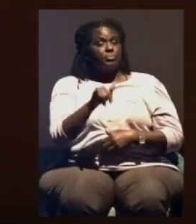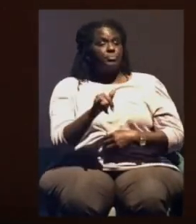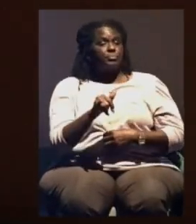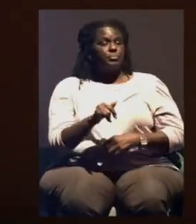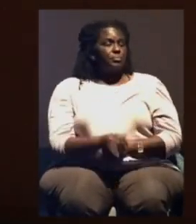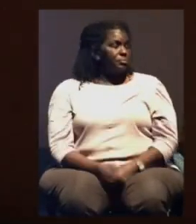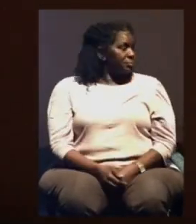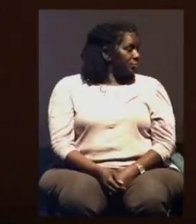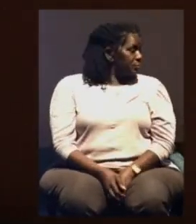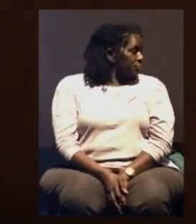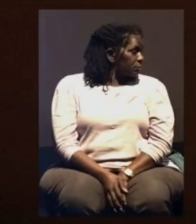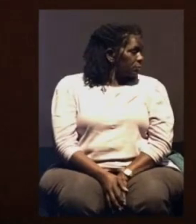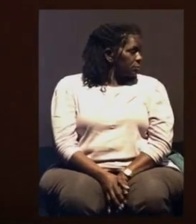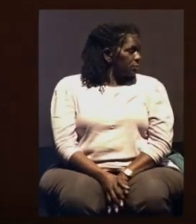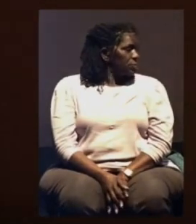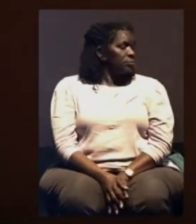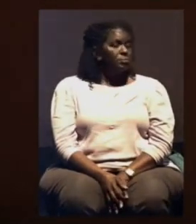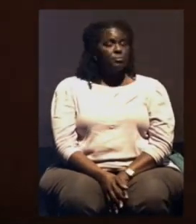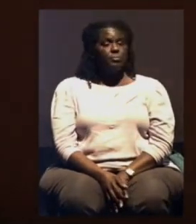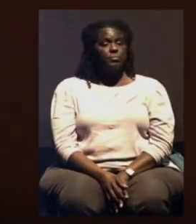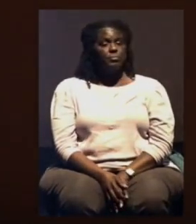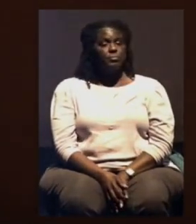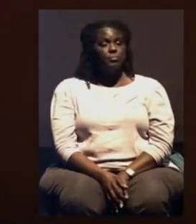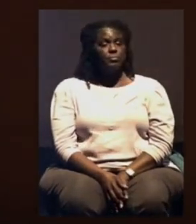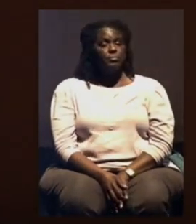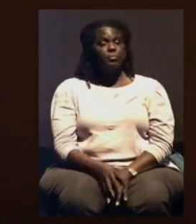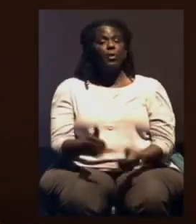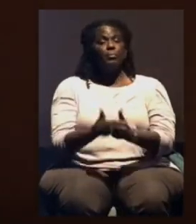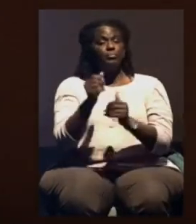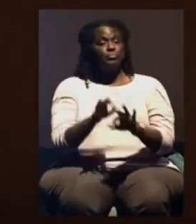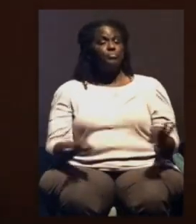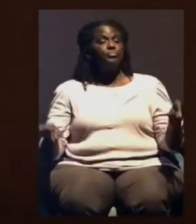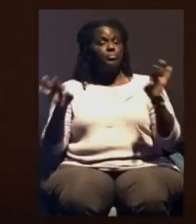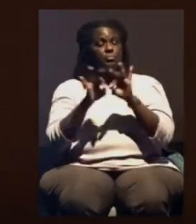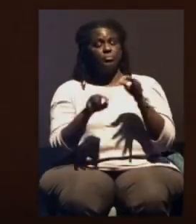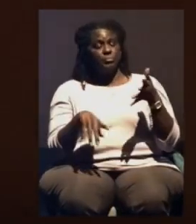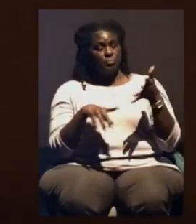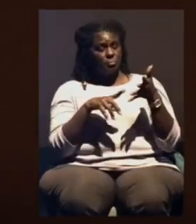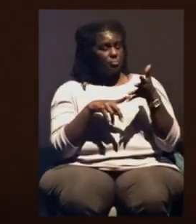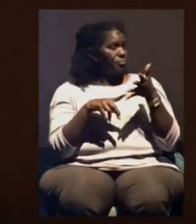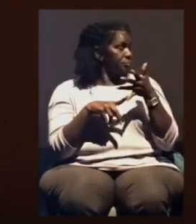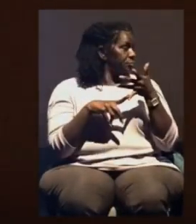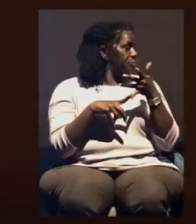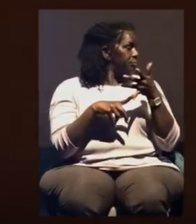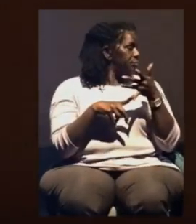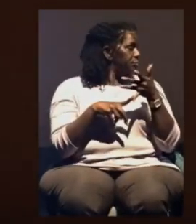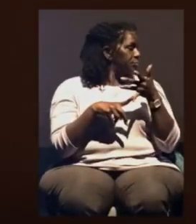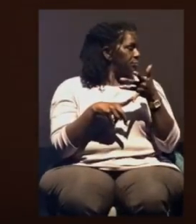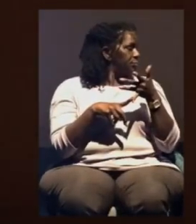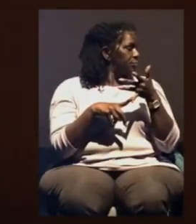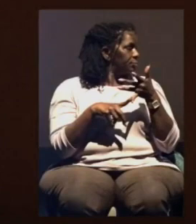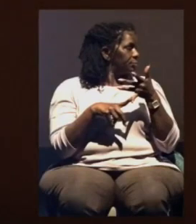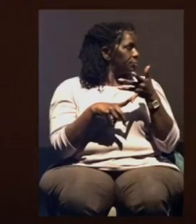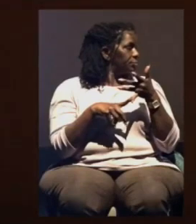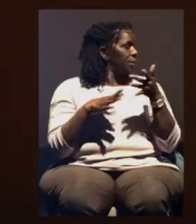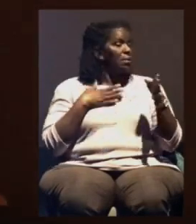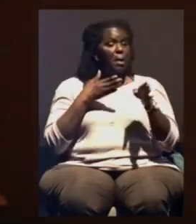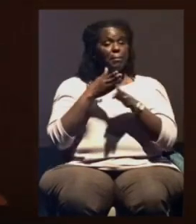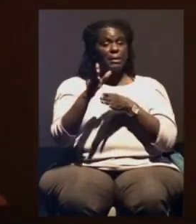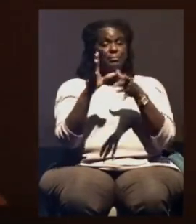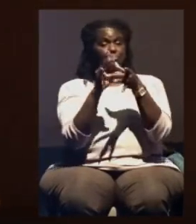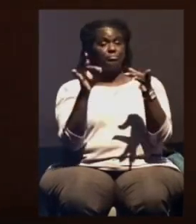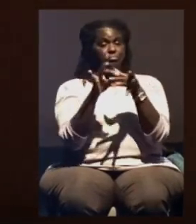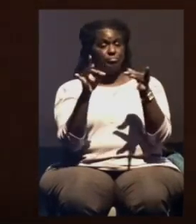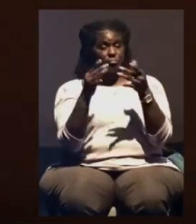life. Okay, what I think is the most important of the five, this is my main message of the